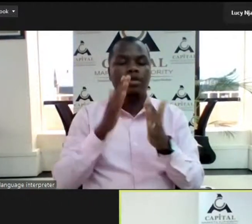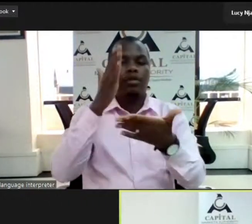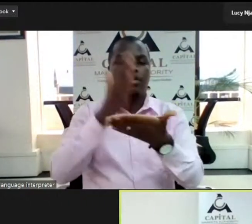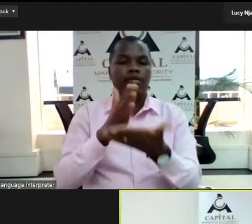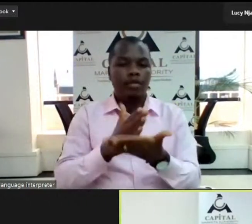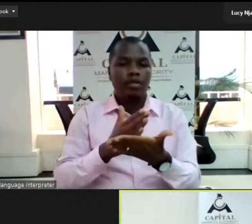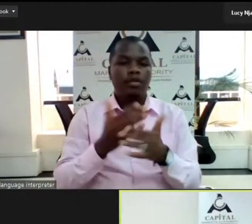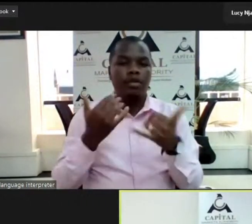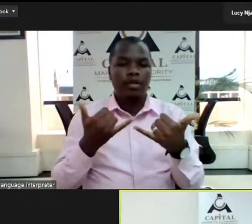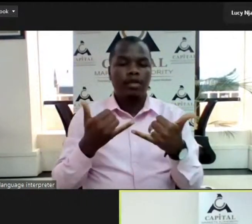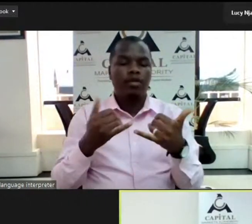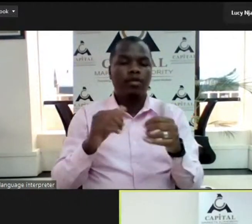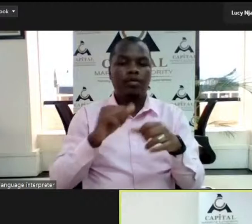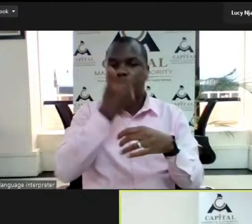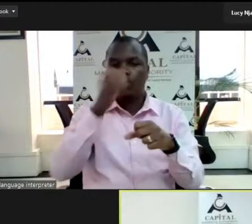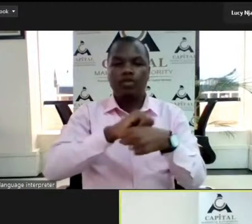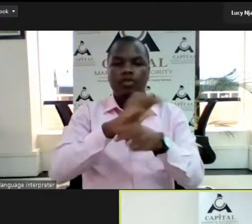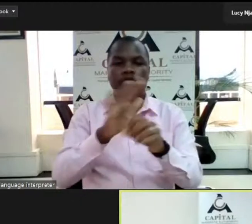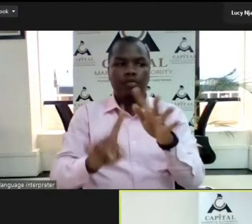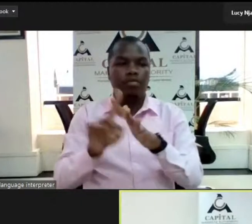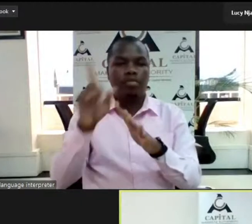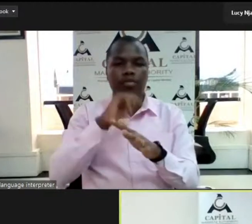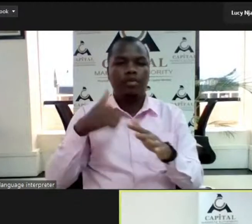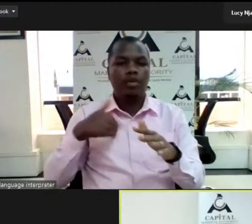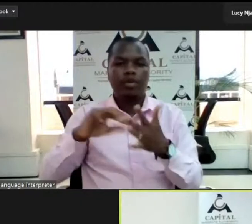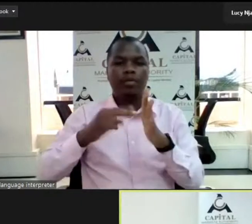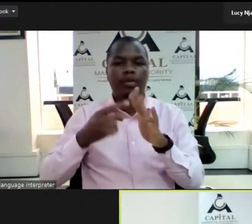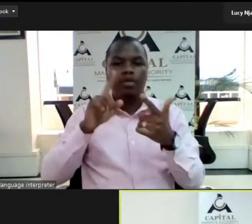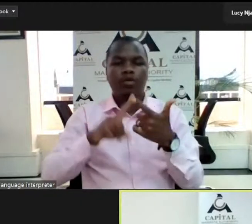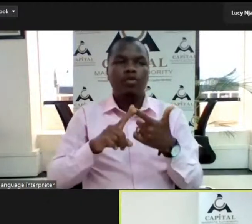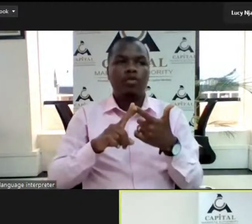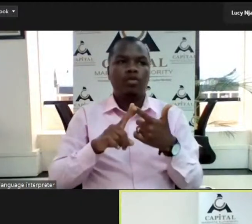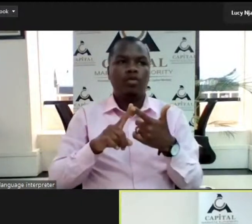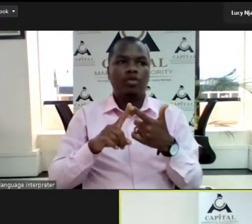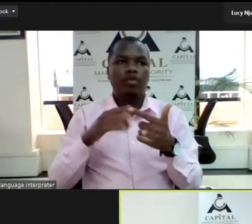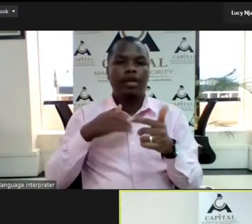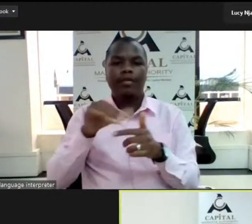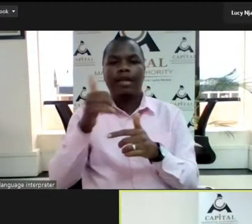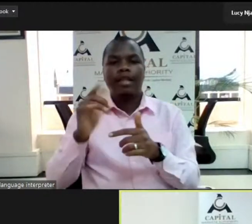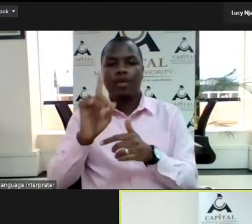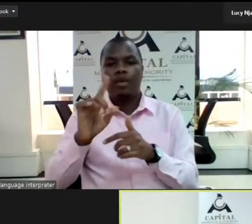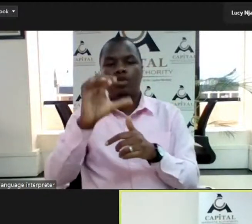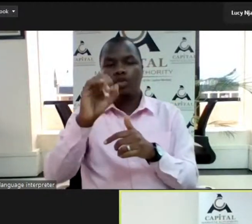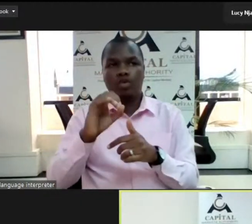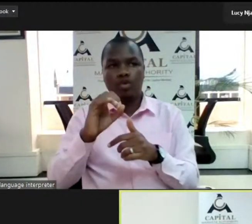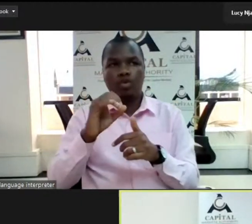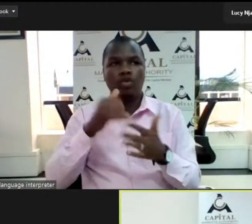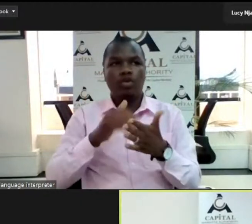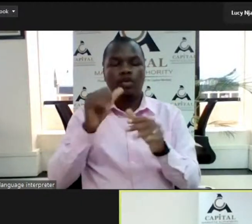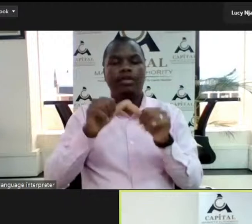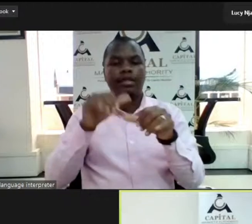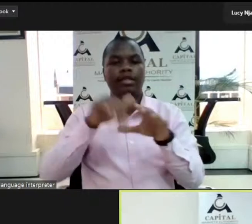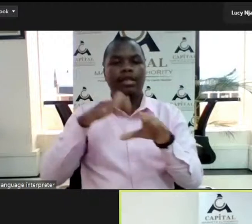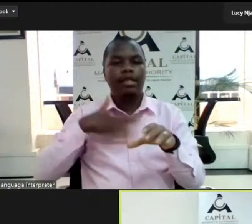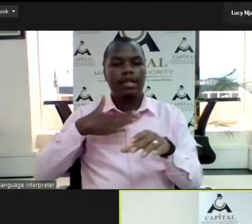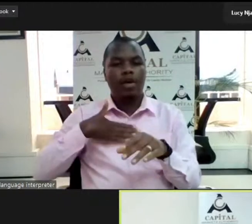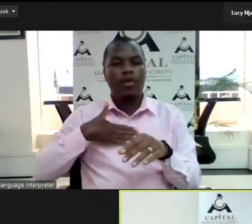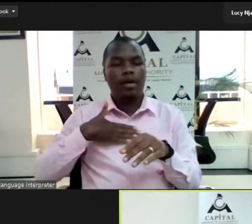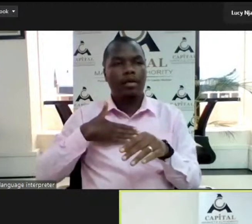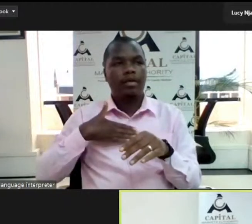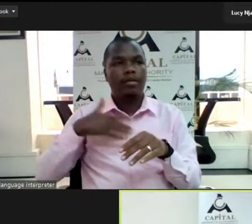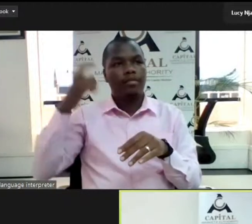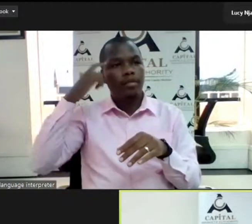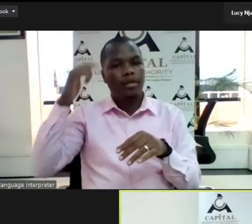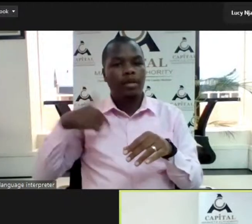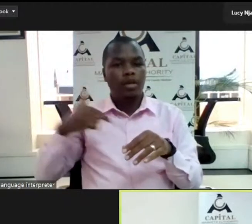definitely were it not for COVID, we were meant to at least have another one. So it's still in our to-do list,